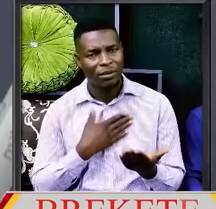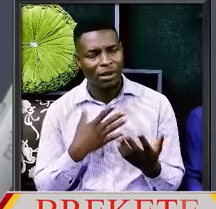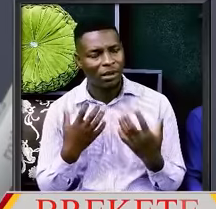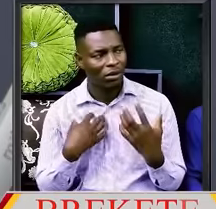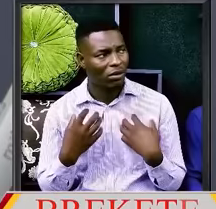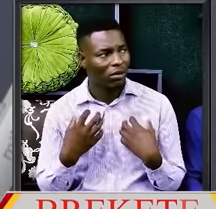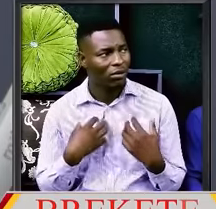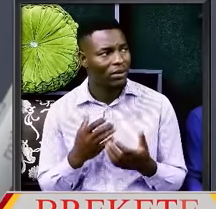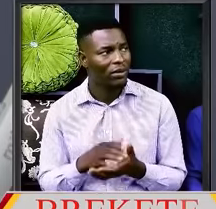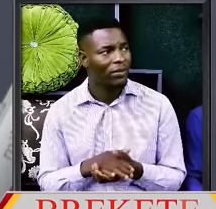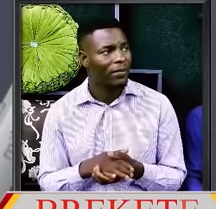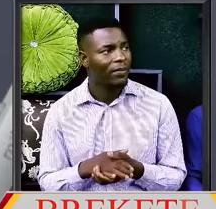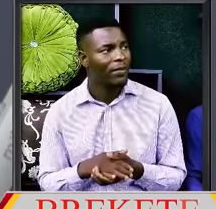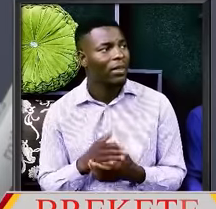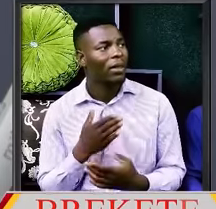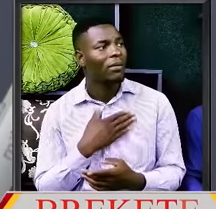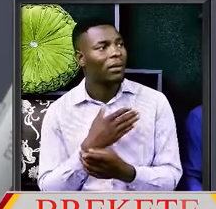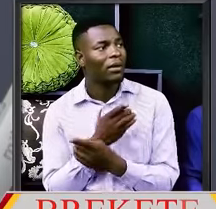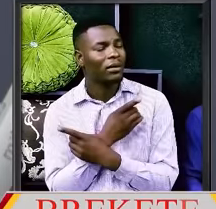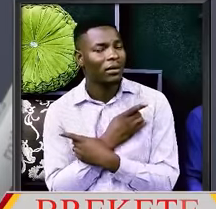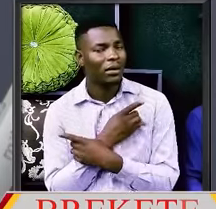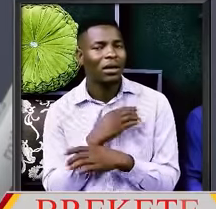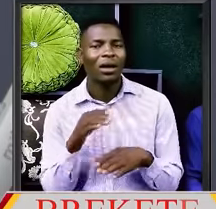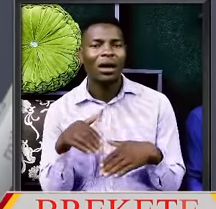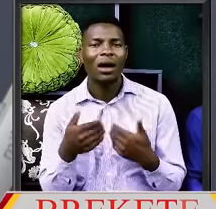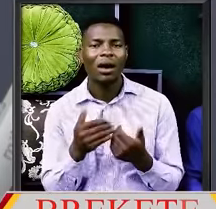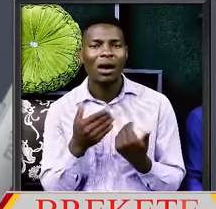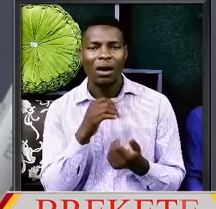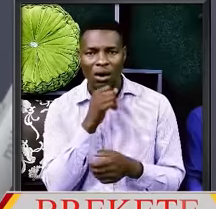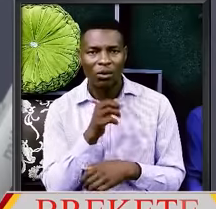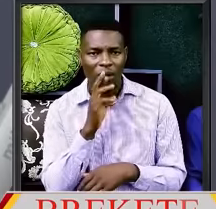My dear, sir, how old are you?